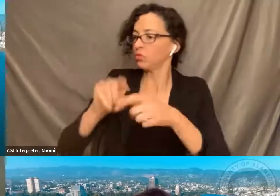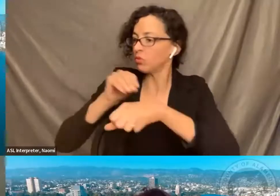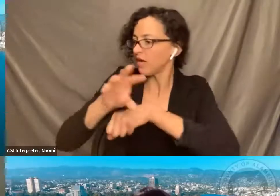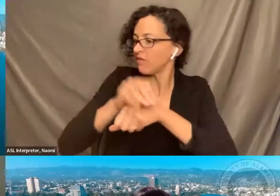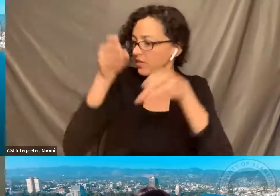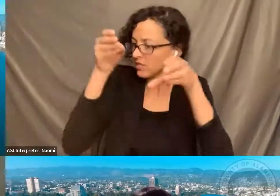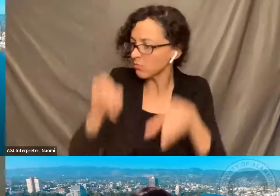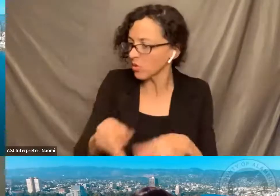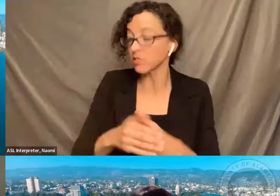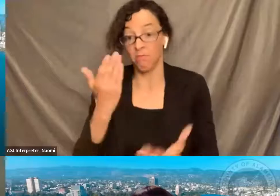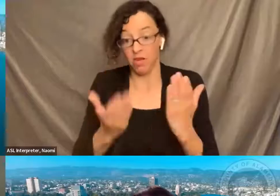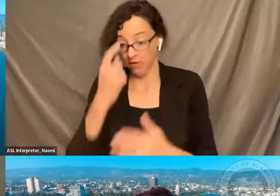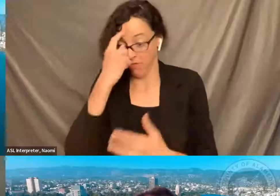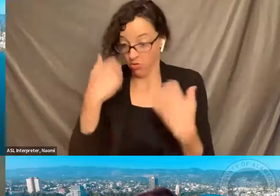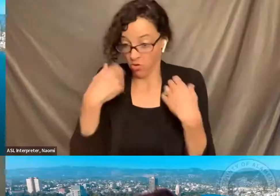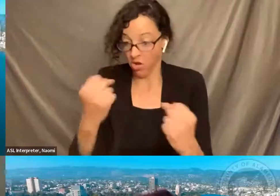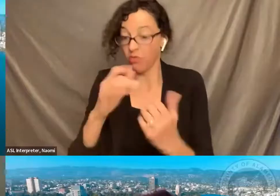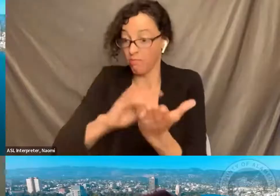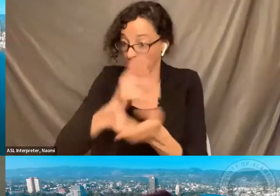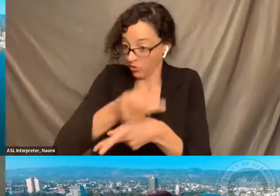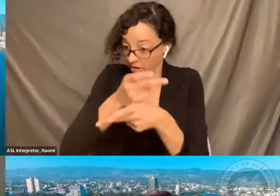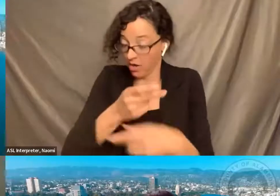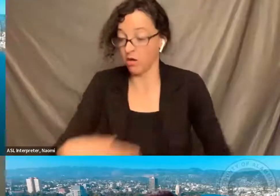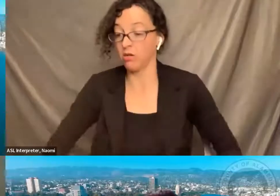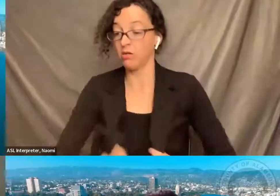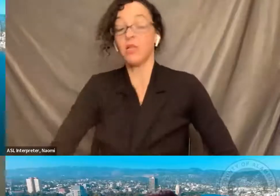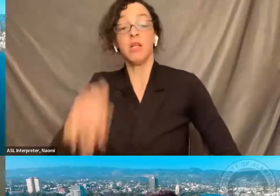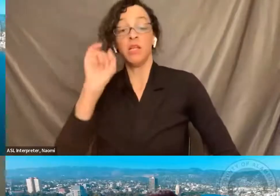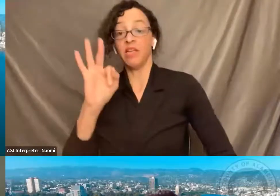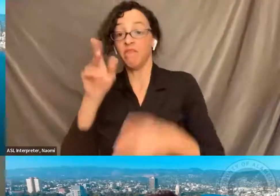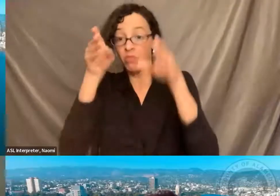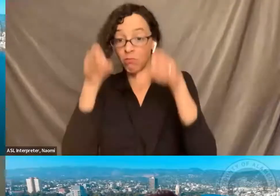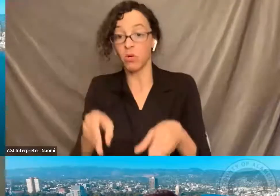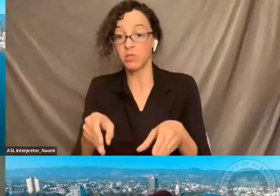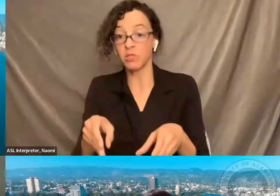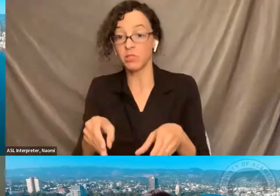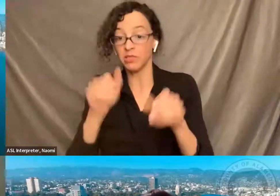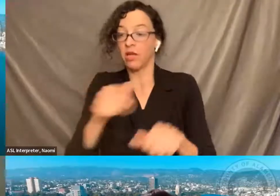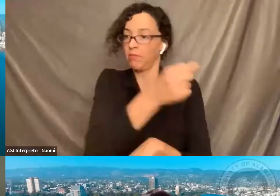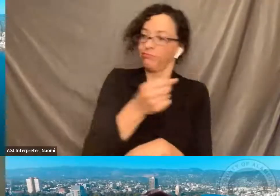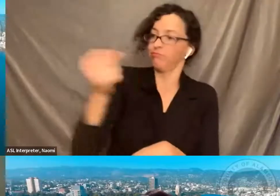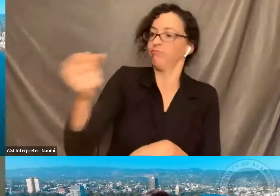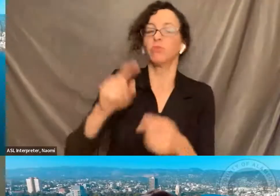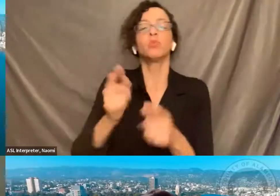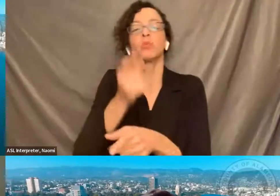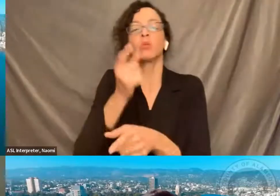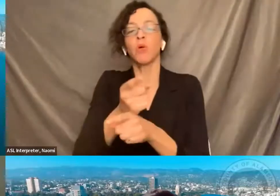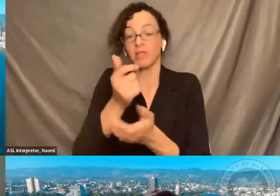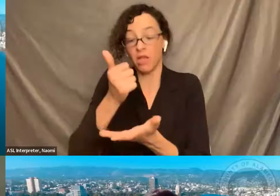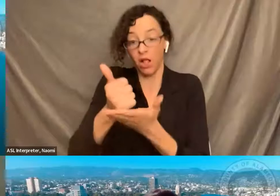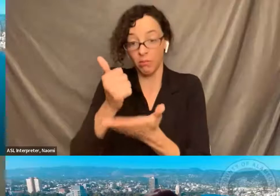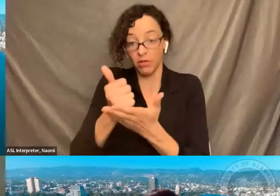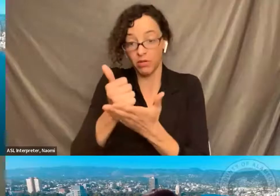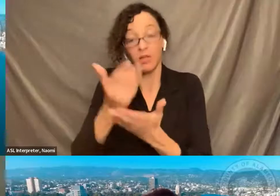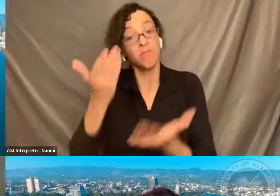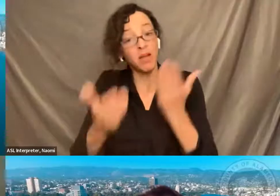health or medical care, if we can get them to the correct help, they might not need to